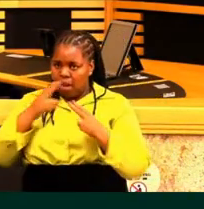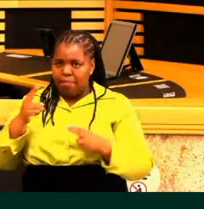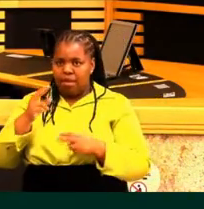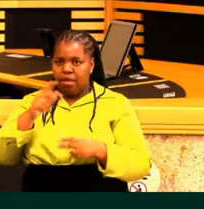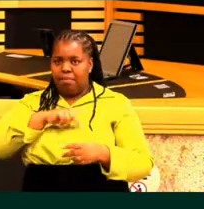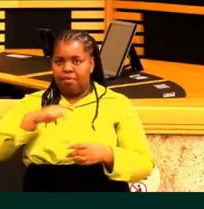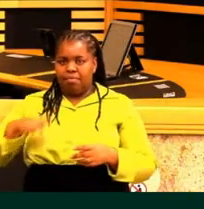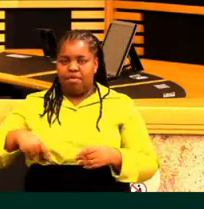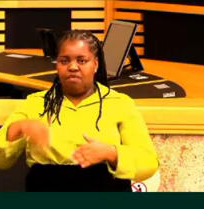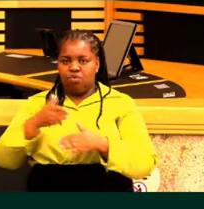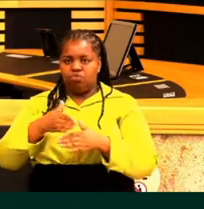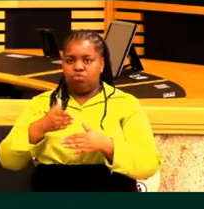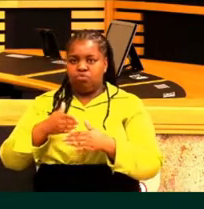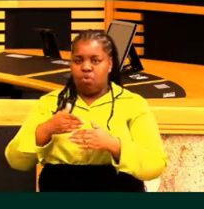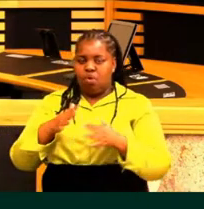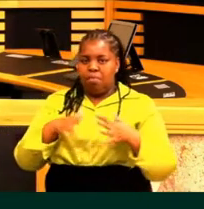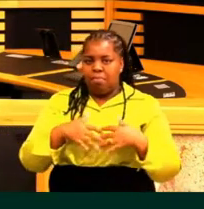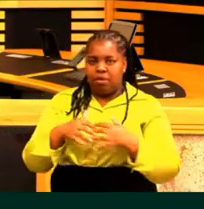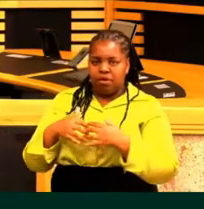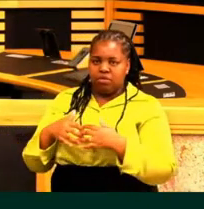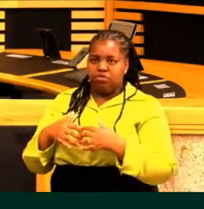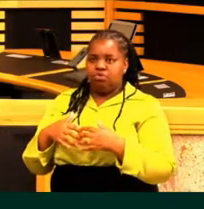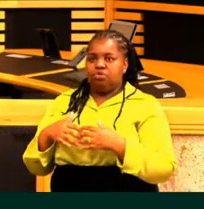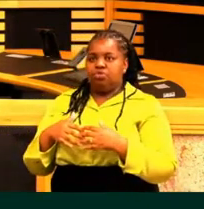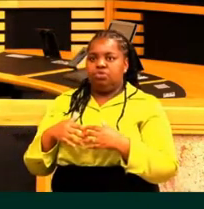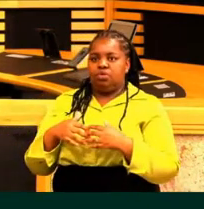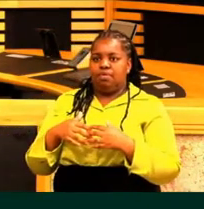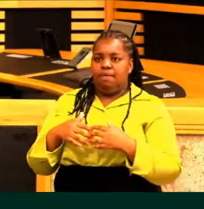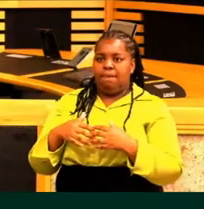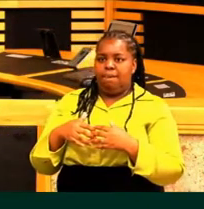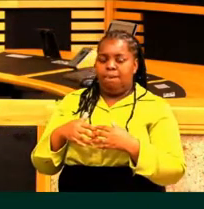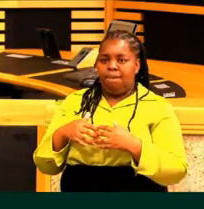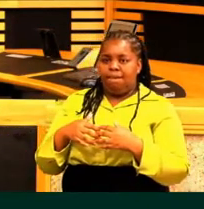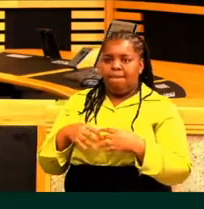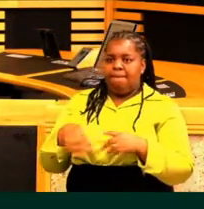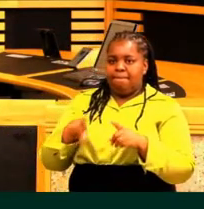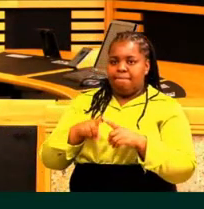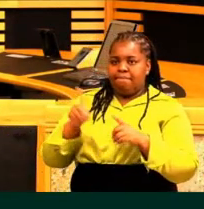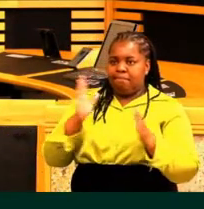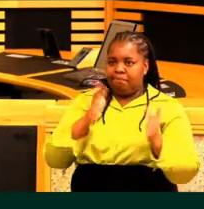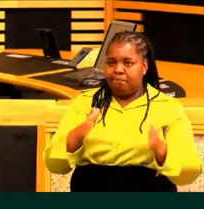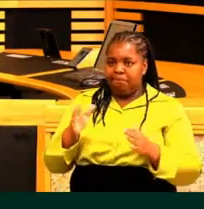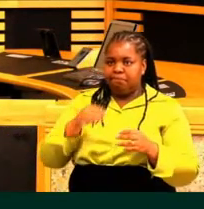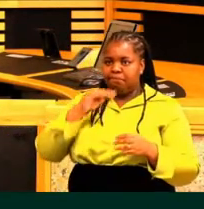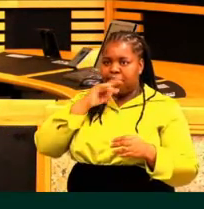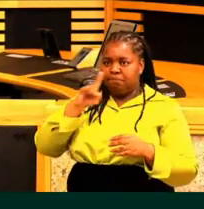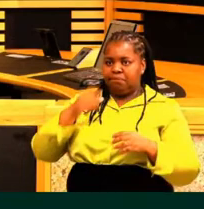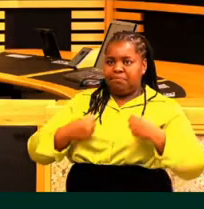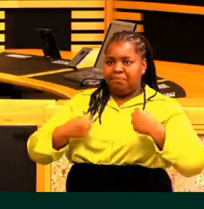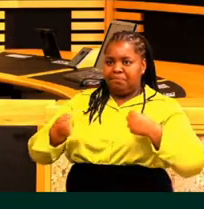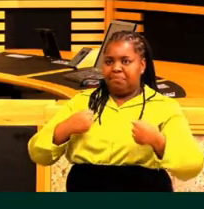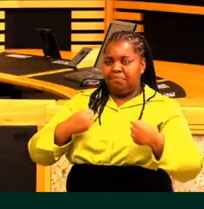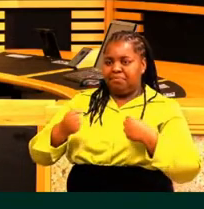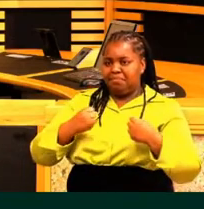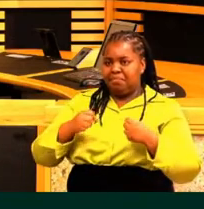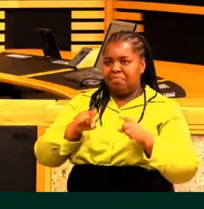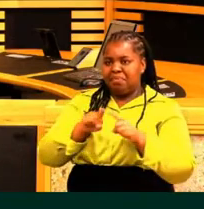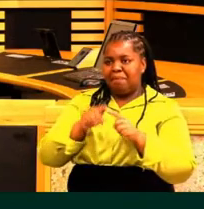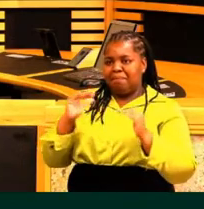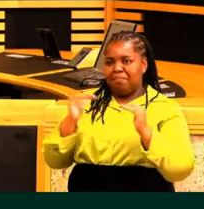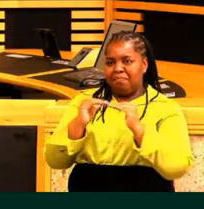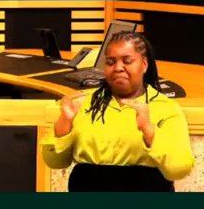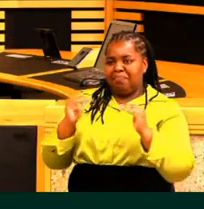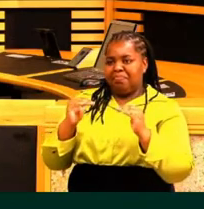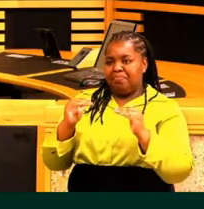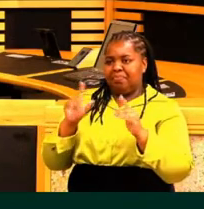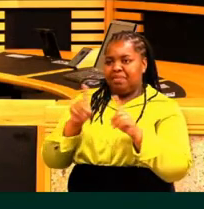for job creation poverty elevation and addressing the triple crisis of unemployment inequality and